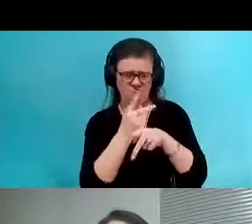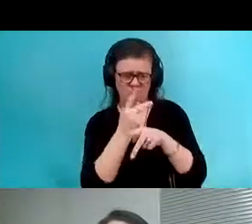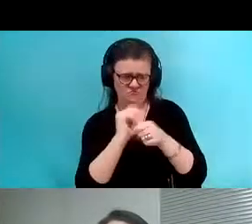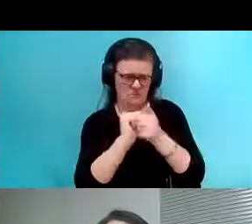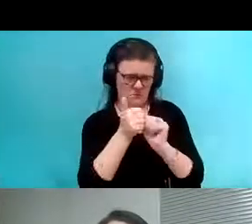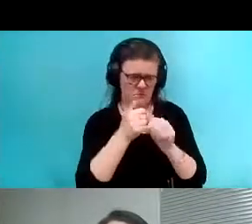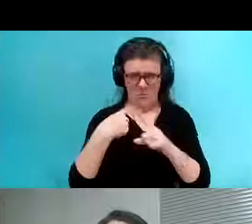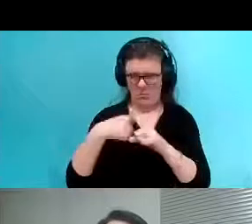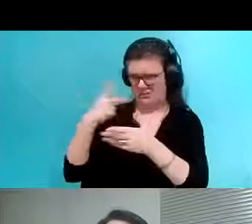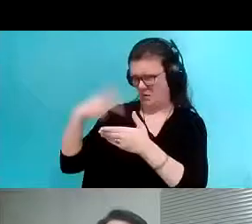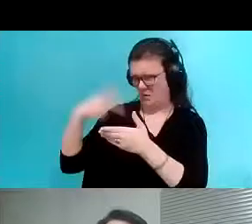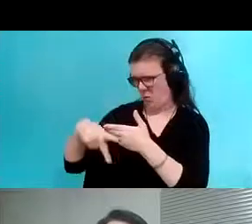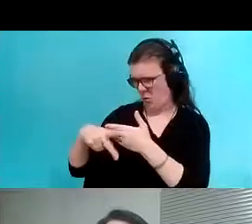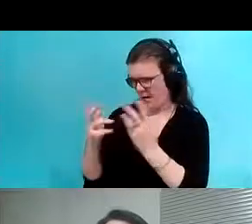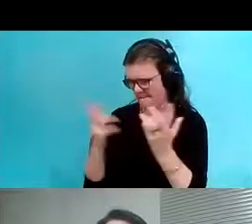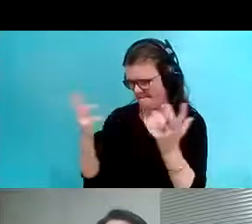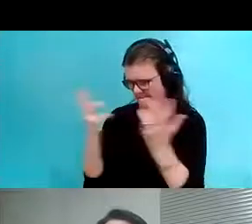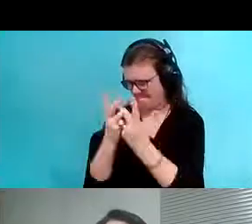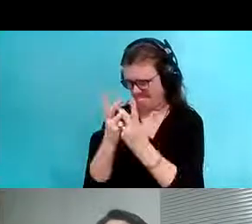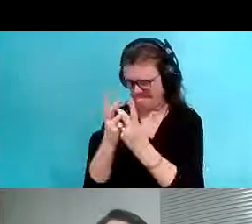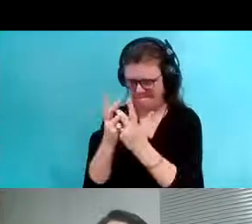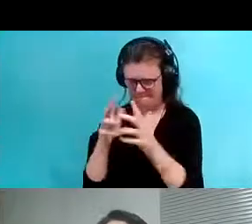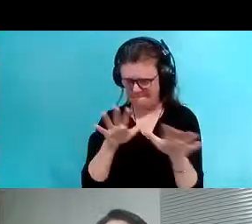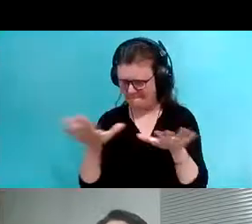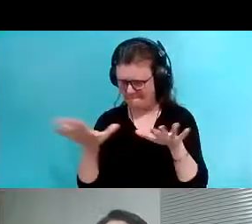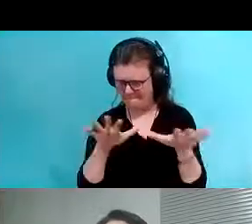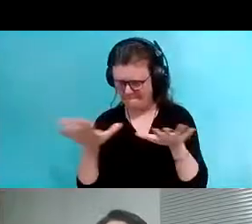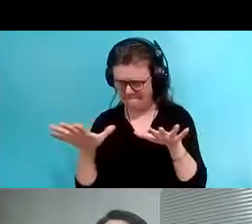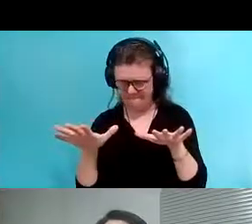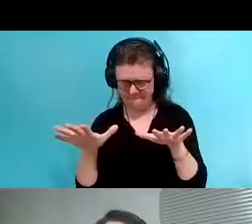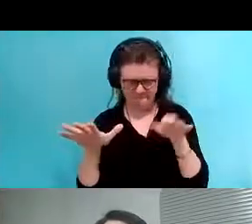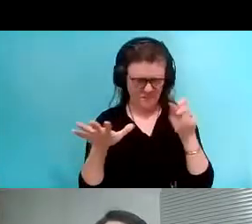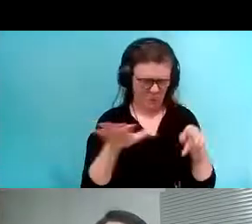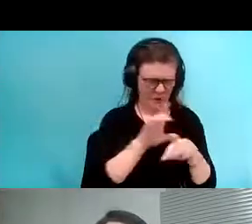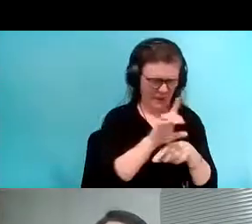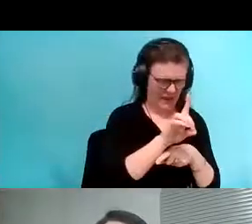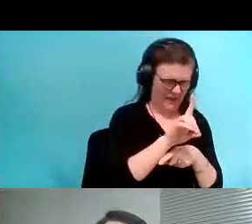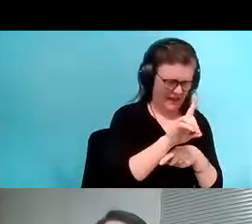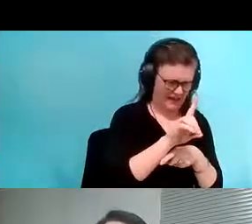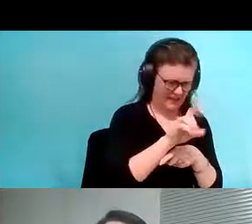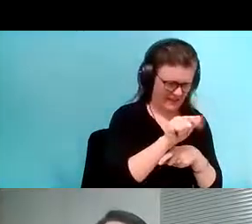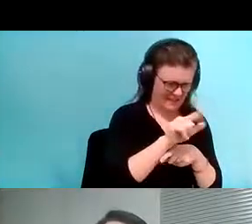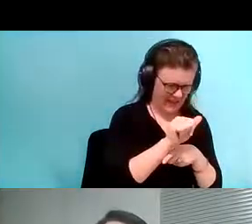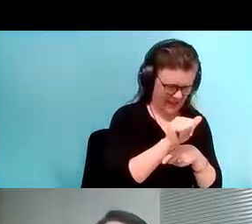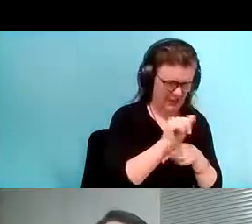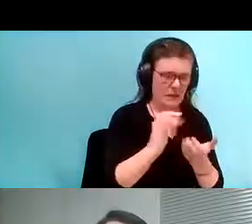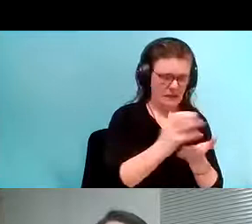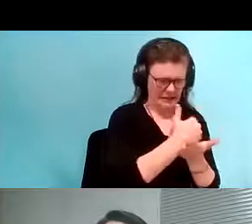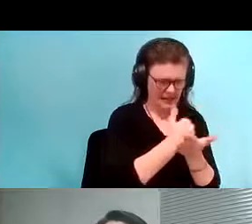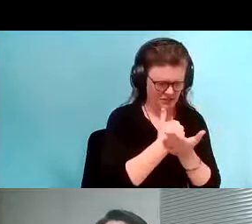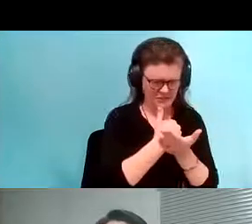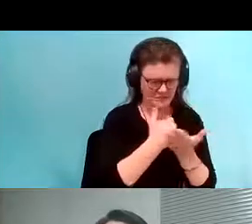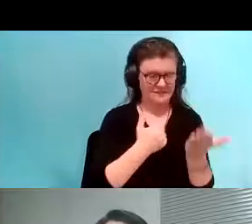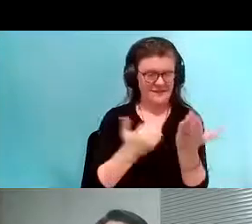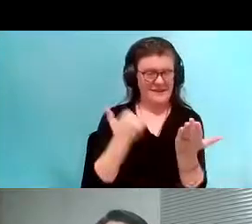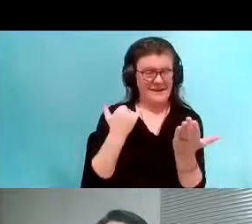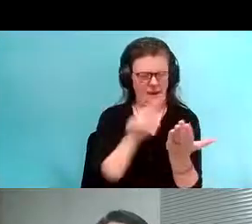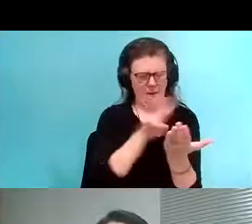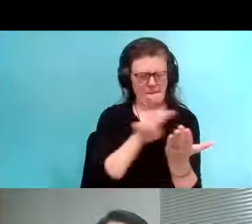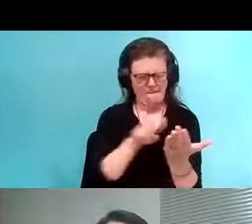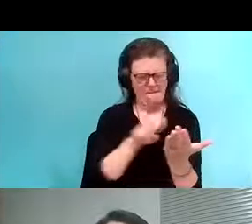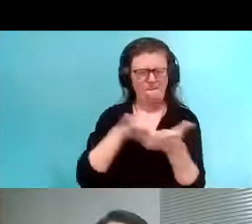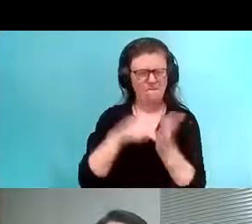programmatic context, and to begin to interpret what the data actually means. Health